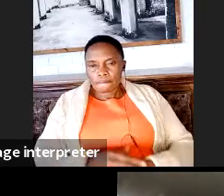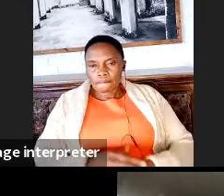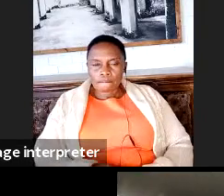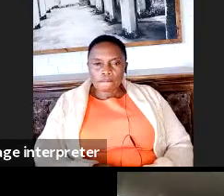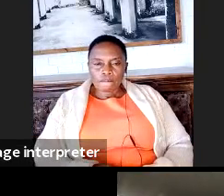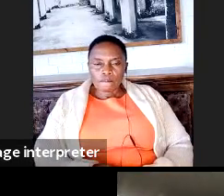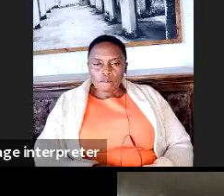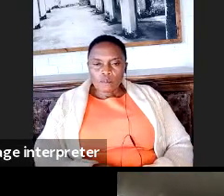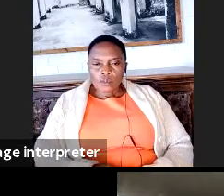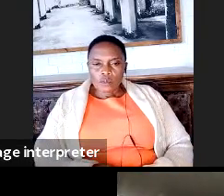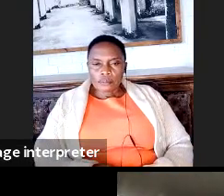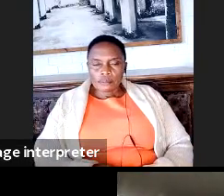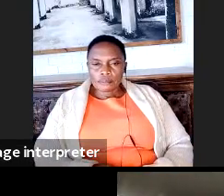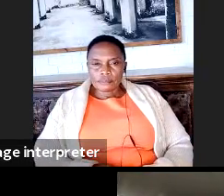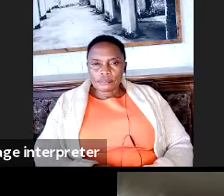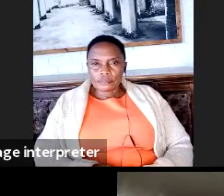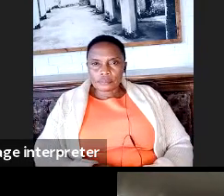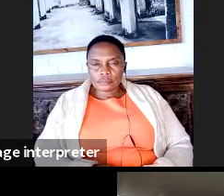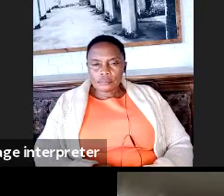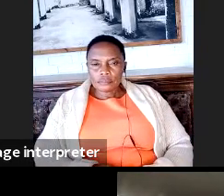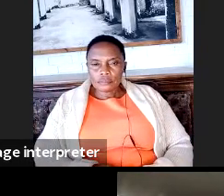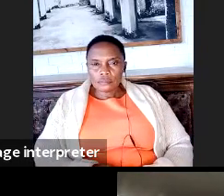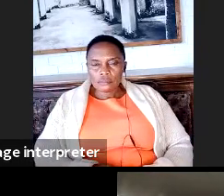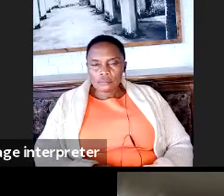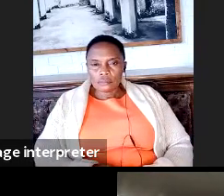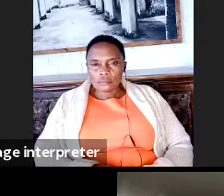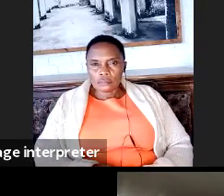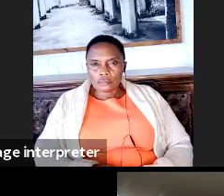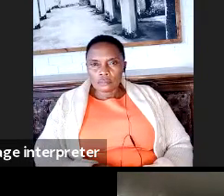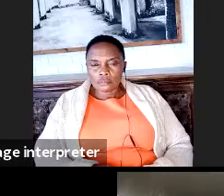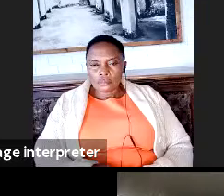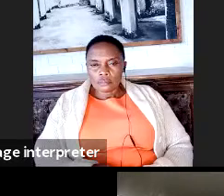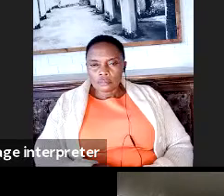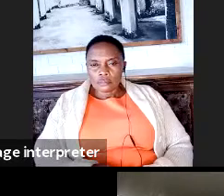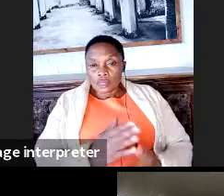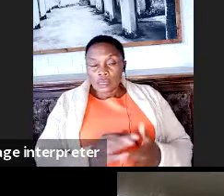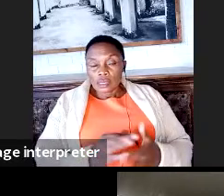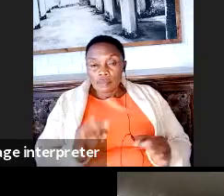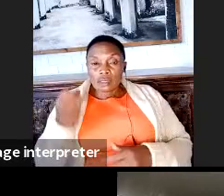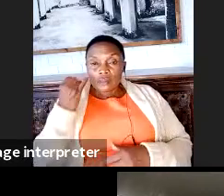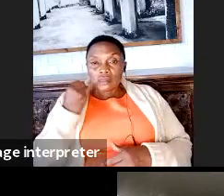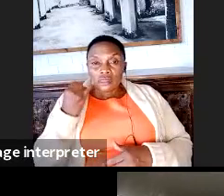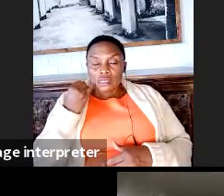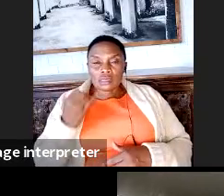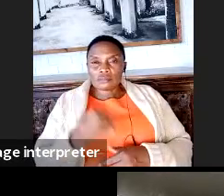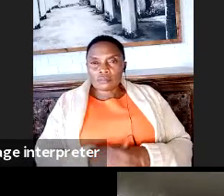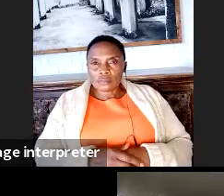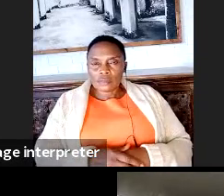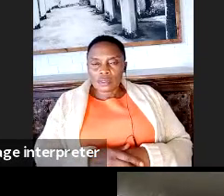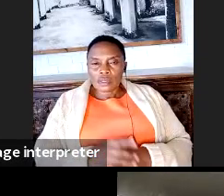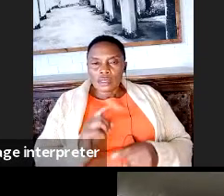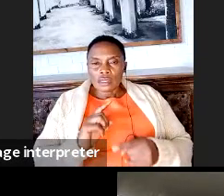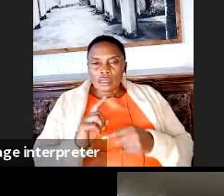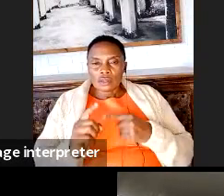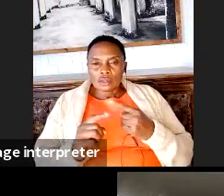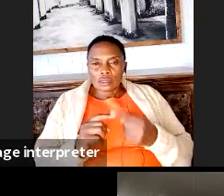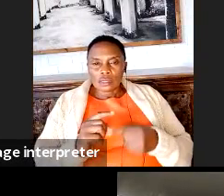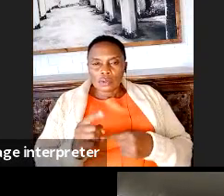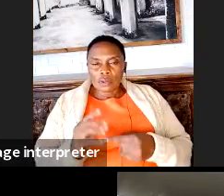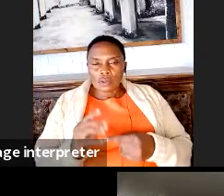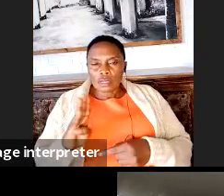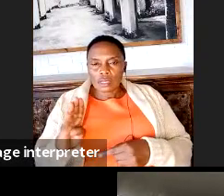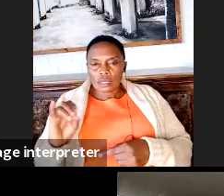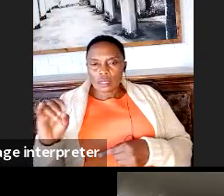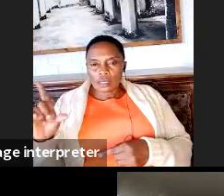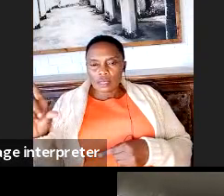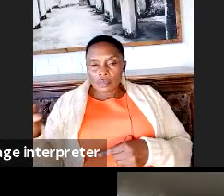But no one has Joel, currently knows whether that's something. Yes, sorry. So I was talking about the cybersecurity bill, Yes.